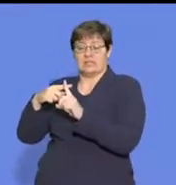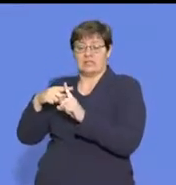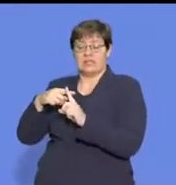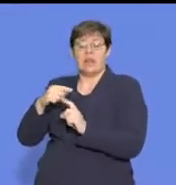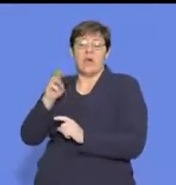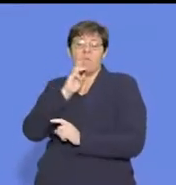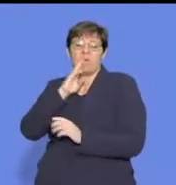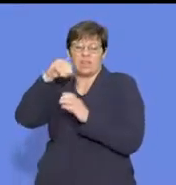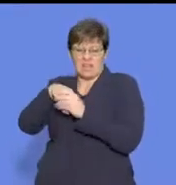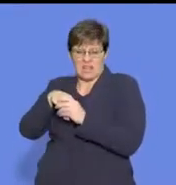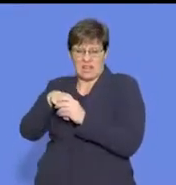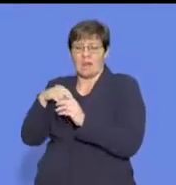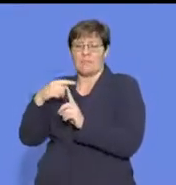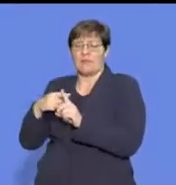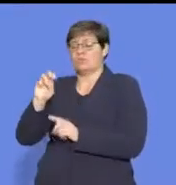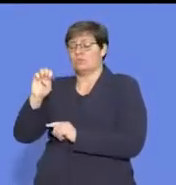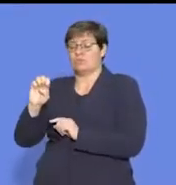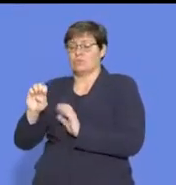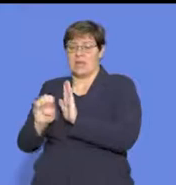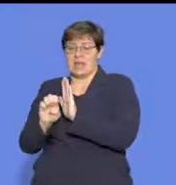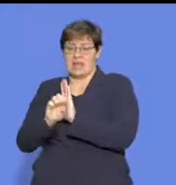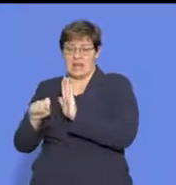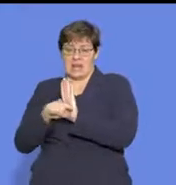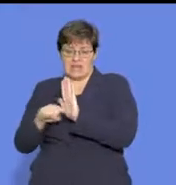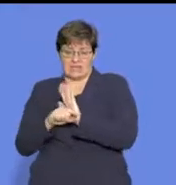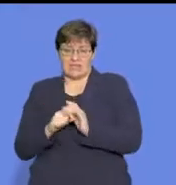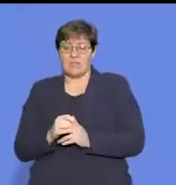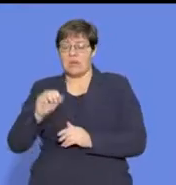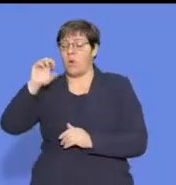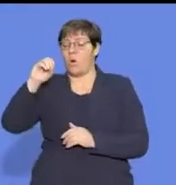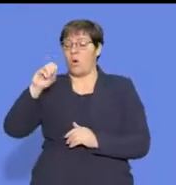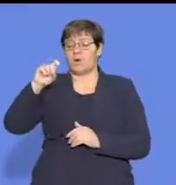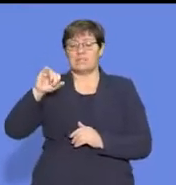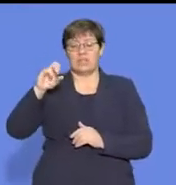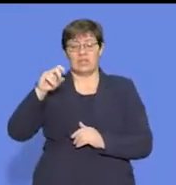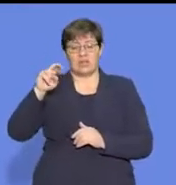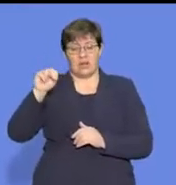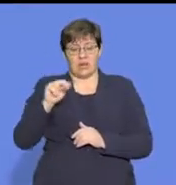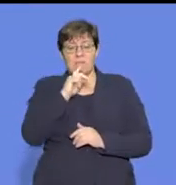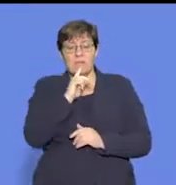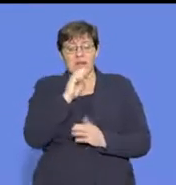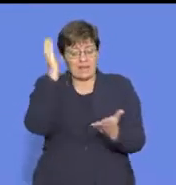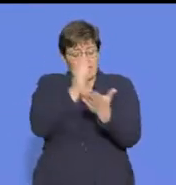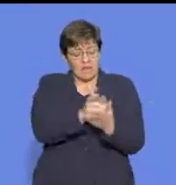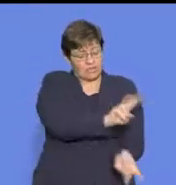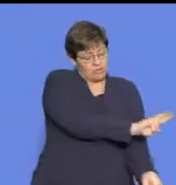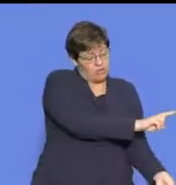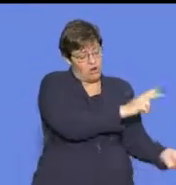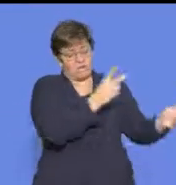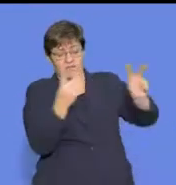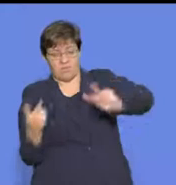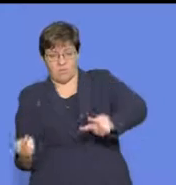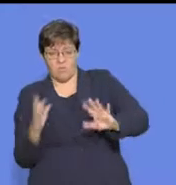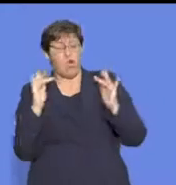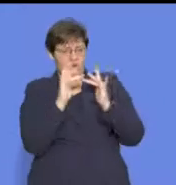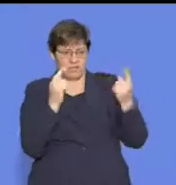an oxidation reaction. This is an example of direct transfer, where